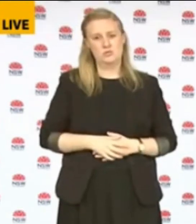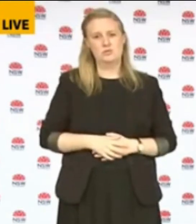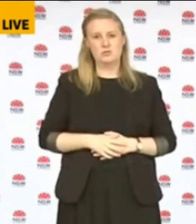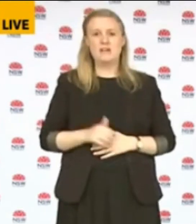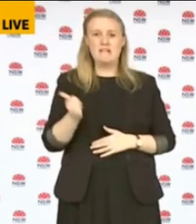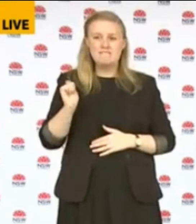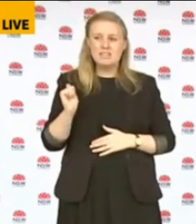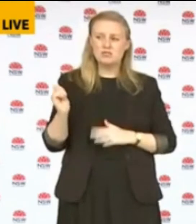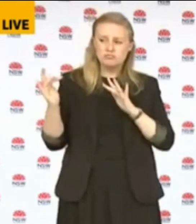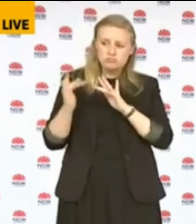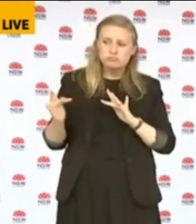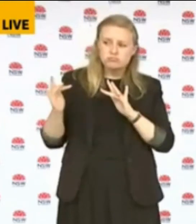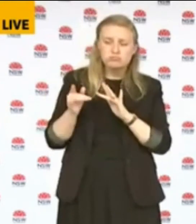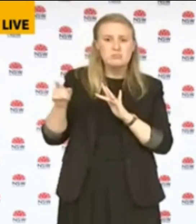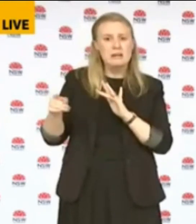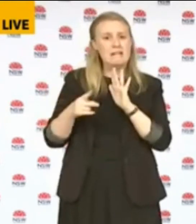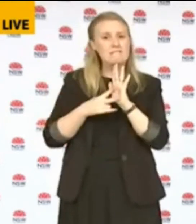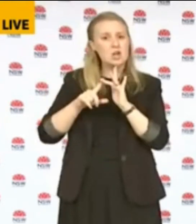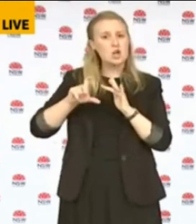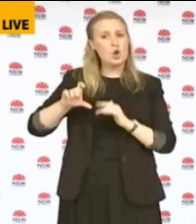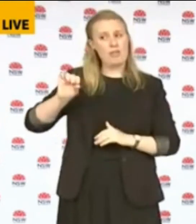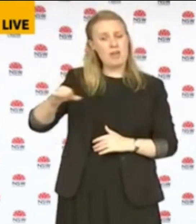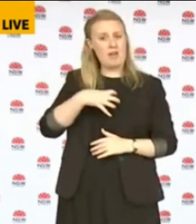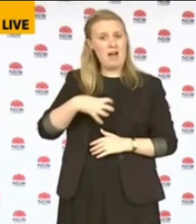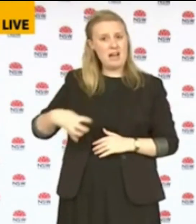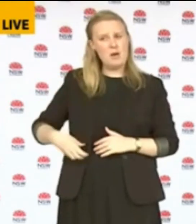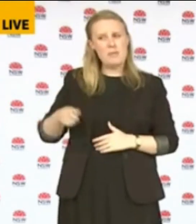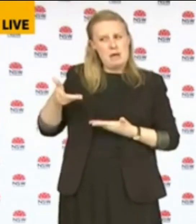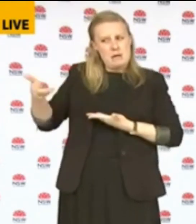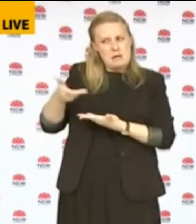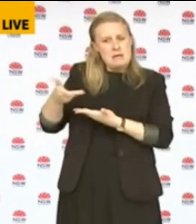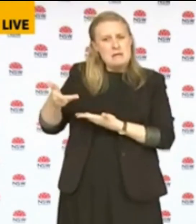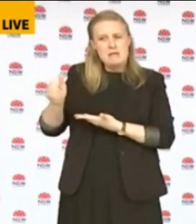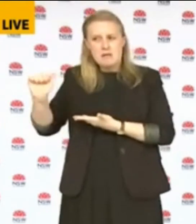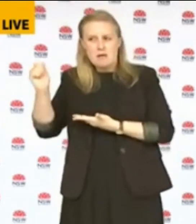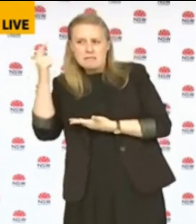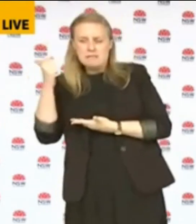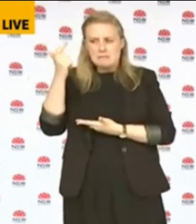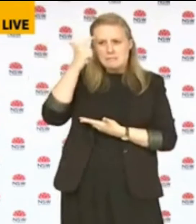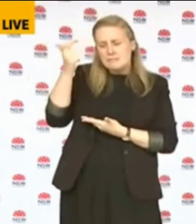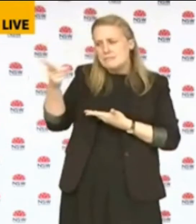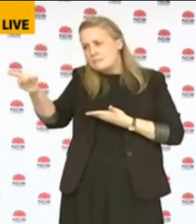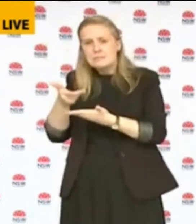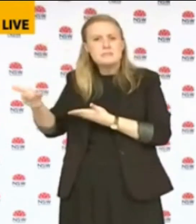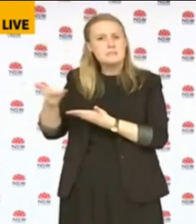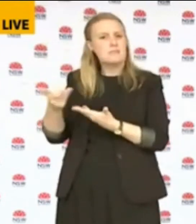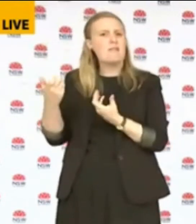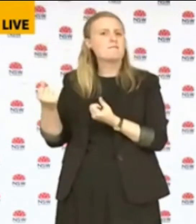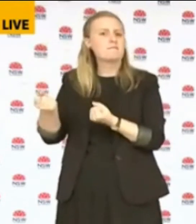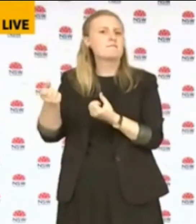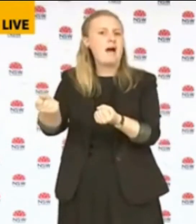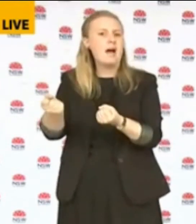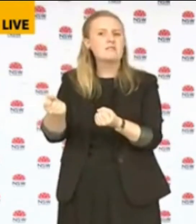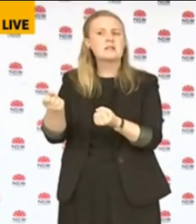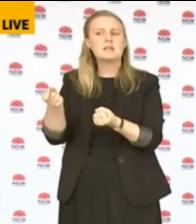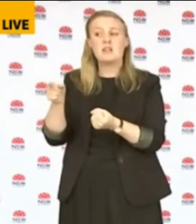morning with the Victorian Minister. They're good enough to be constantly liaising with us on issues that arise, and so